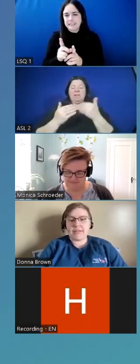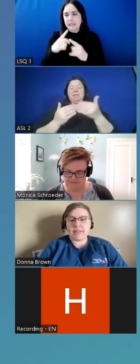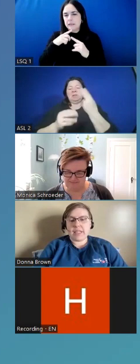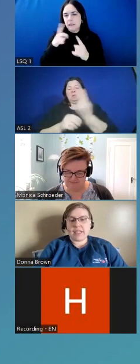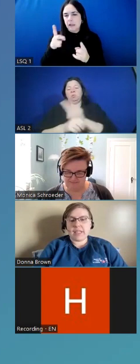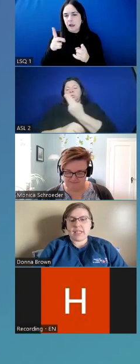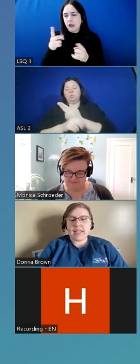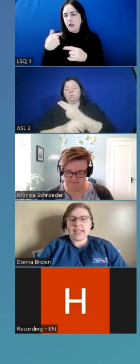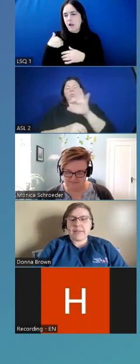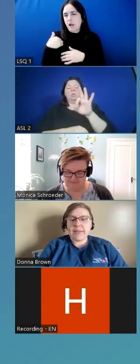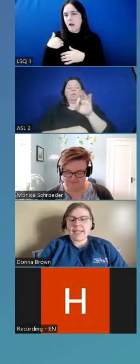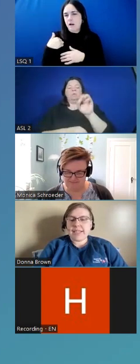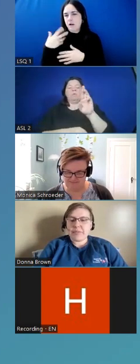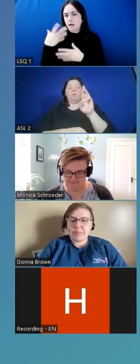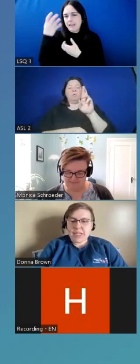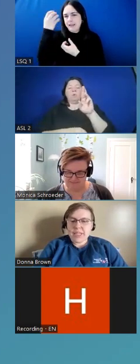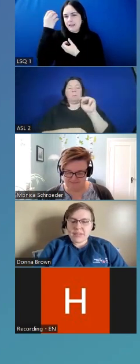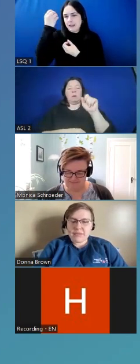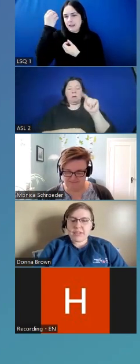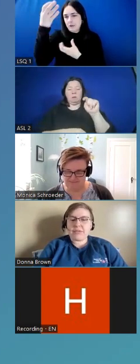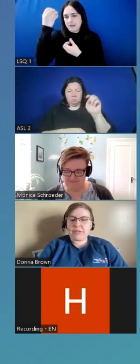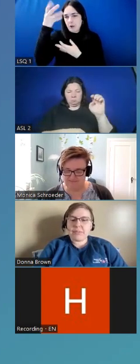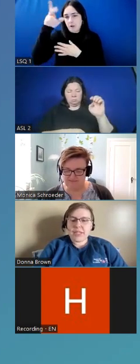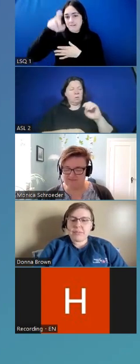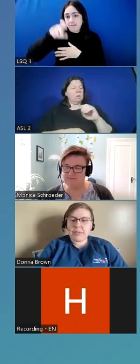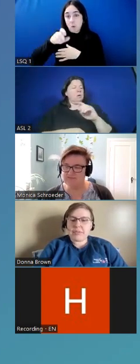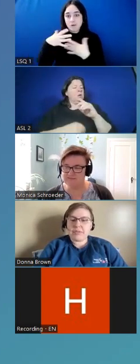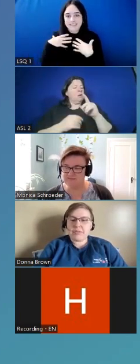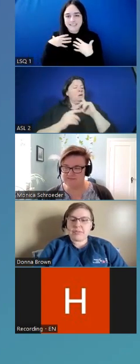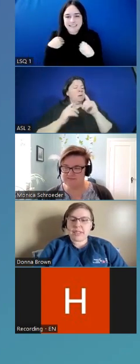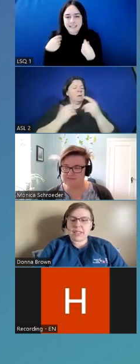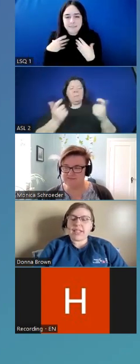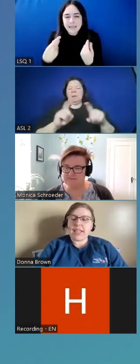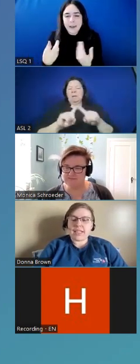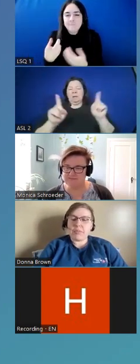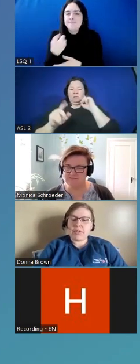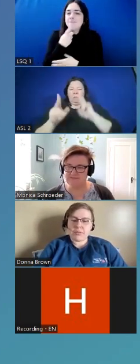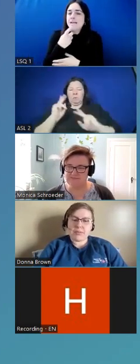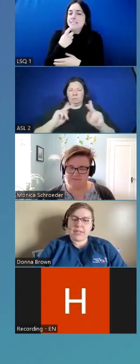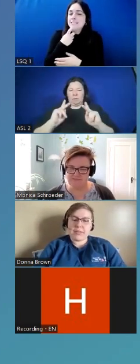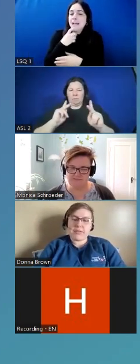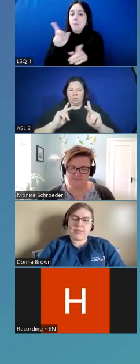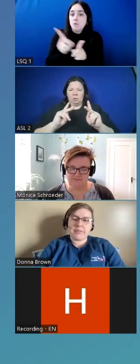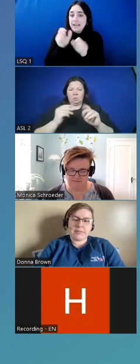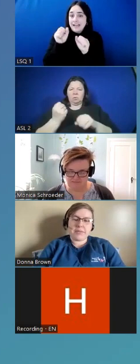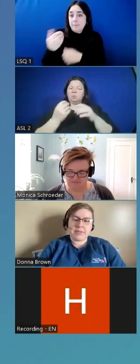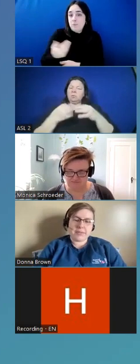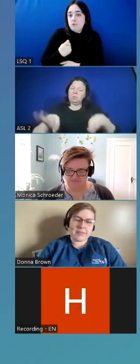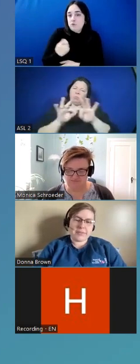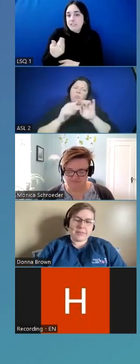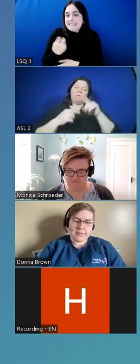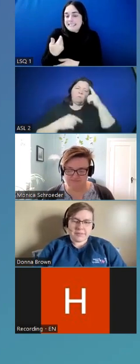format. That makes a big difference for people. That's important for me too.